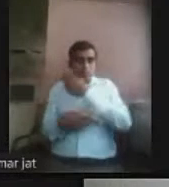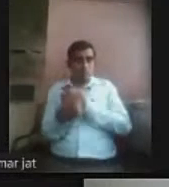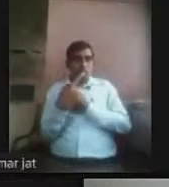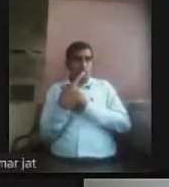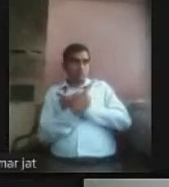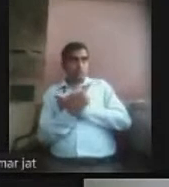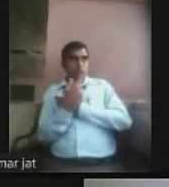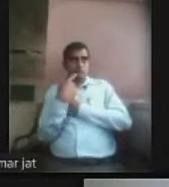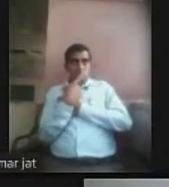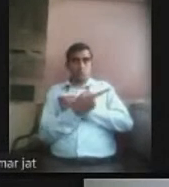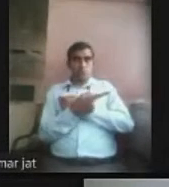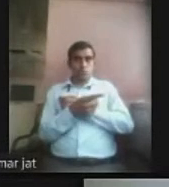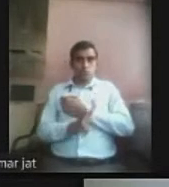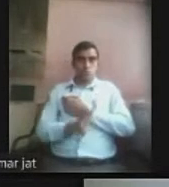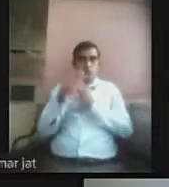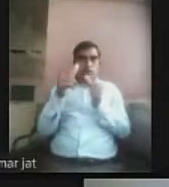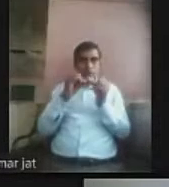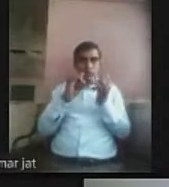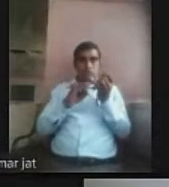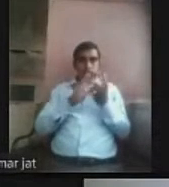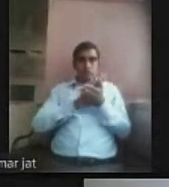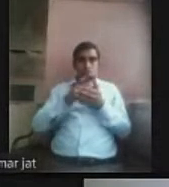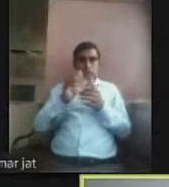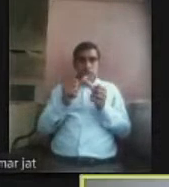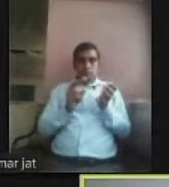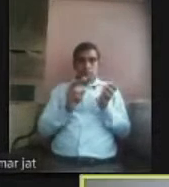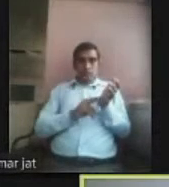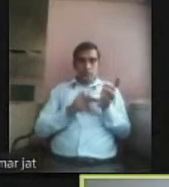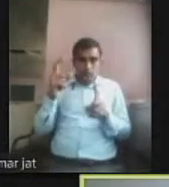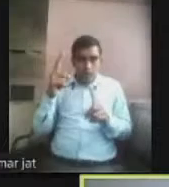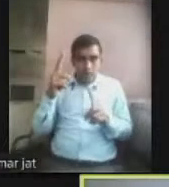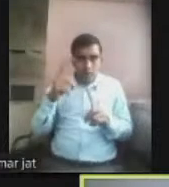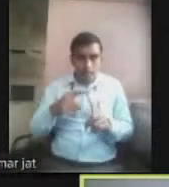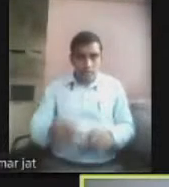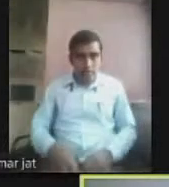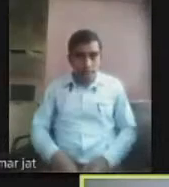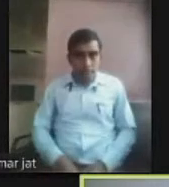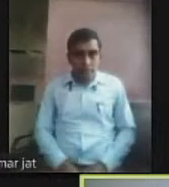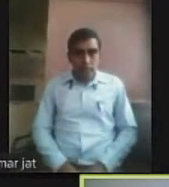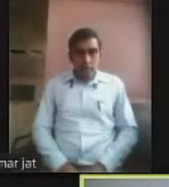concerning for people with disabilities. So we have Basant.